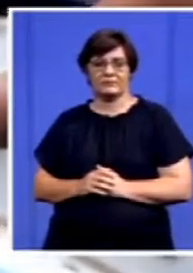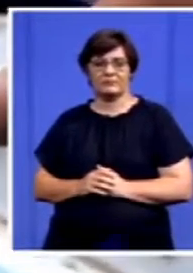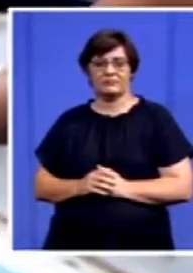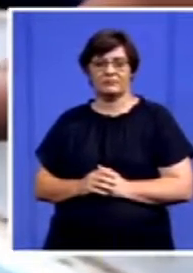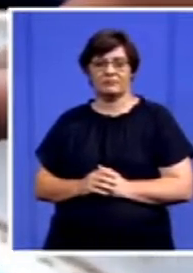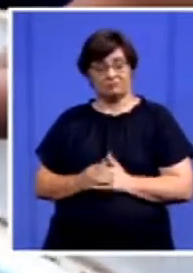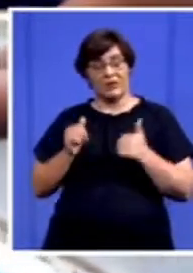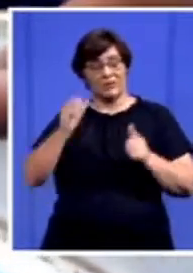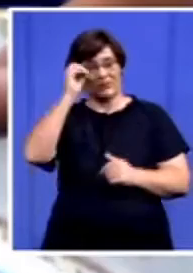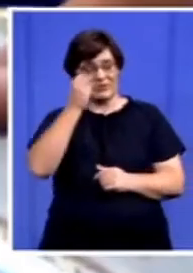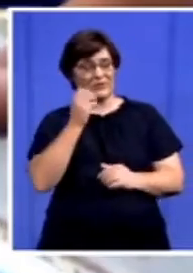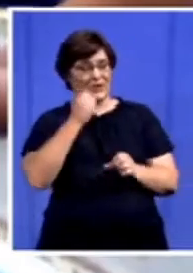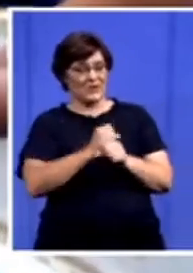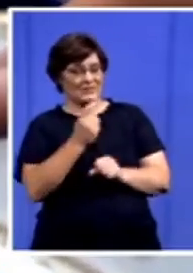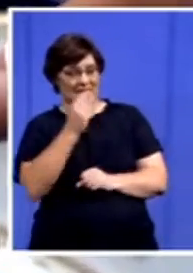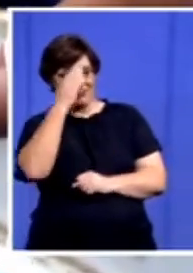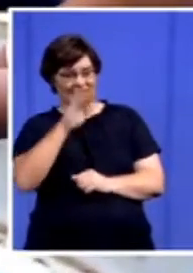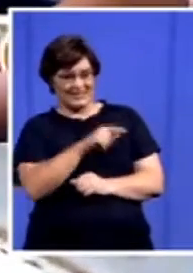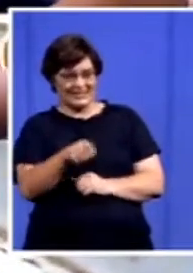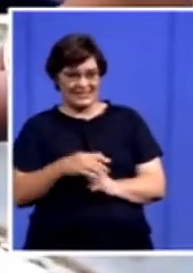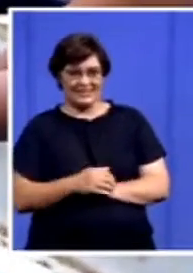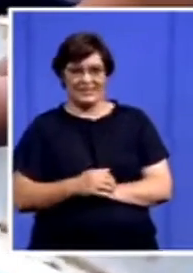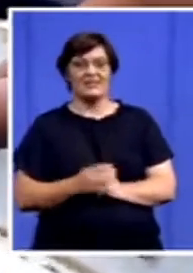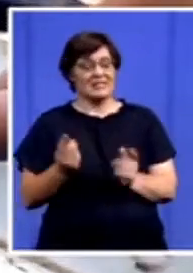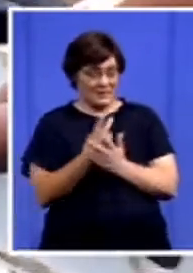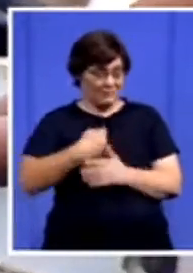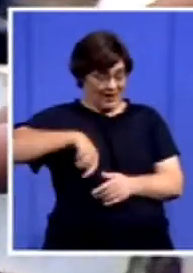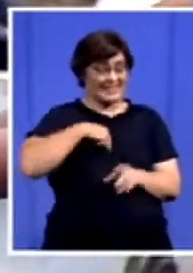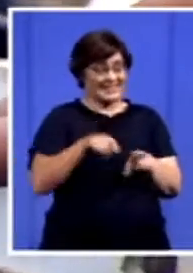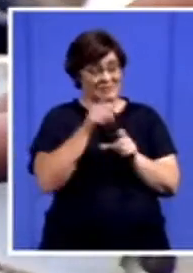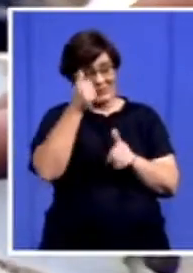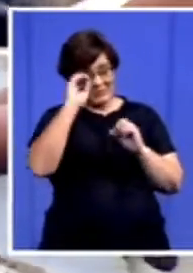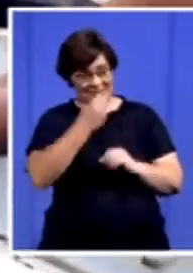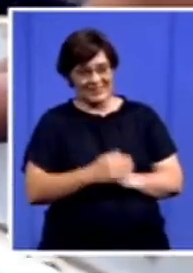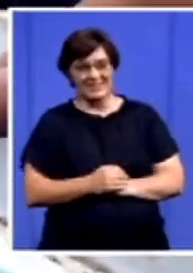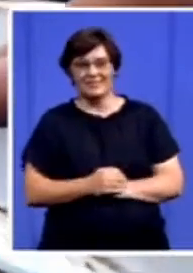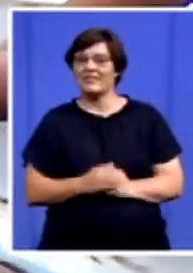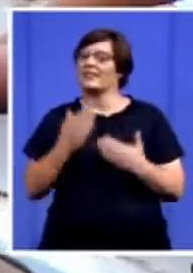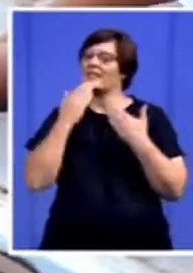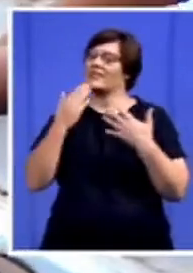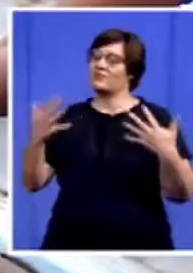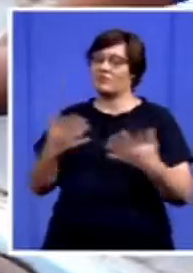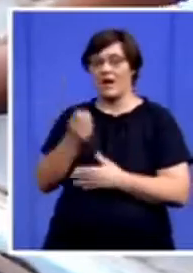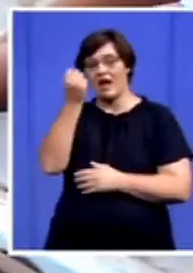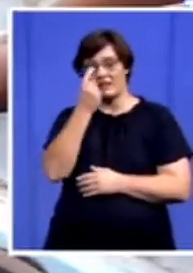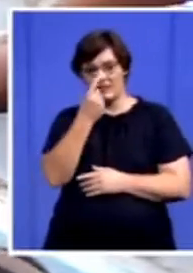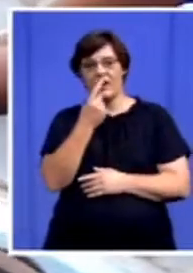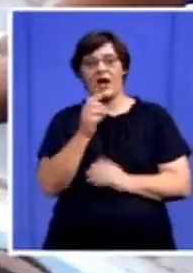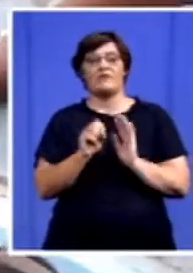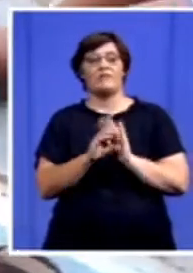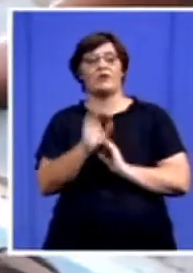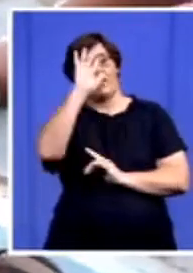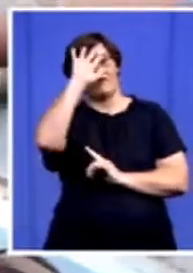very much. It will be good news even for us. Absolutely. Great. Thank you very much, Mr. Singo. I understand that you're also having a media briefing at 5 o'clock this afternoon. We've